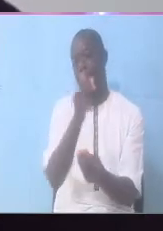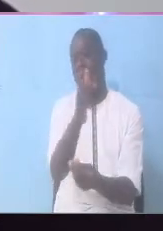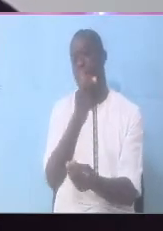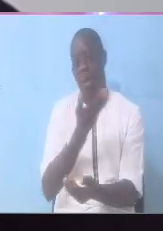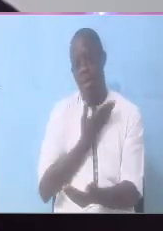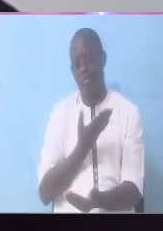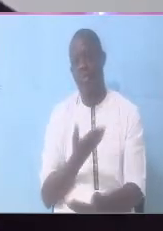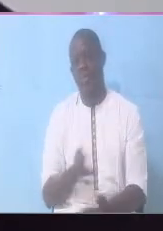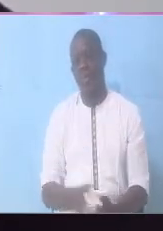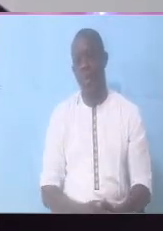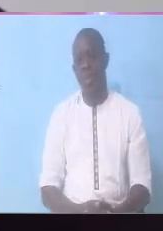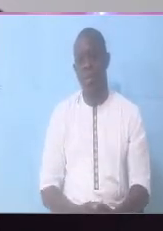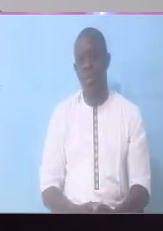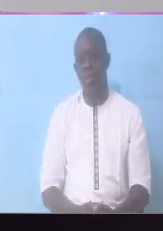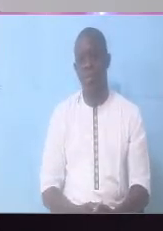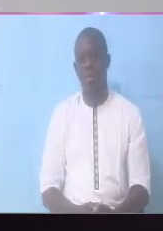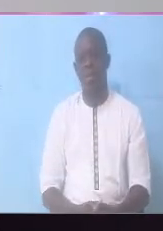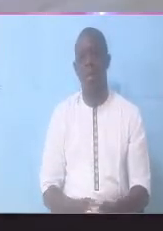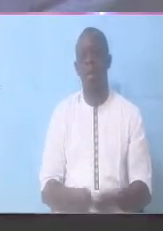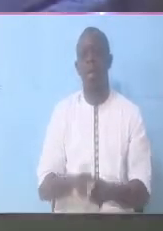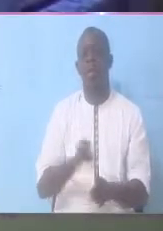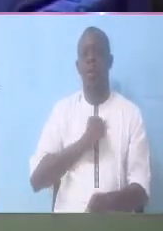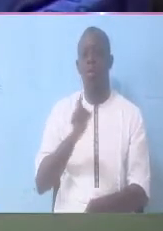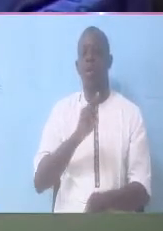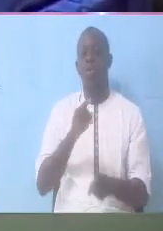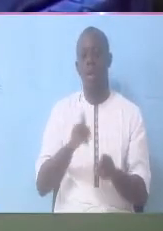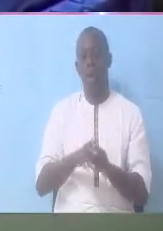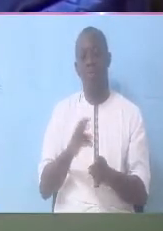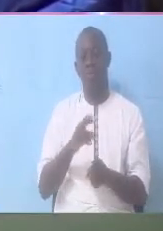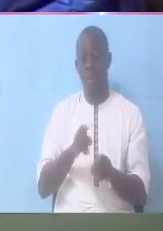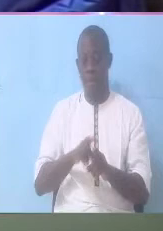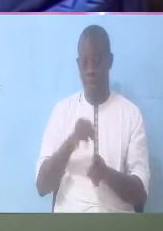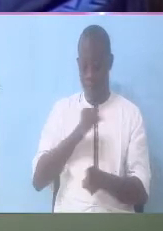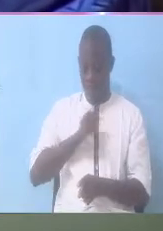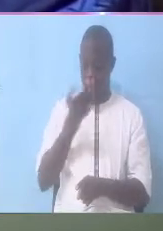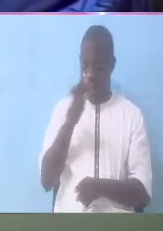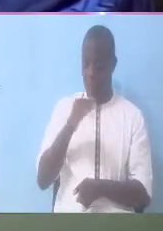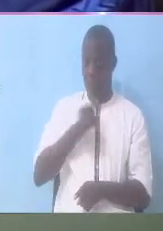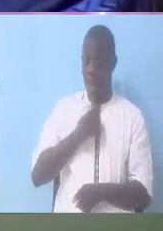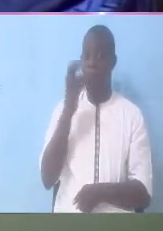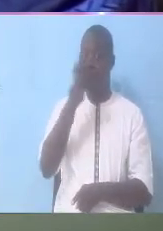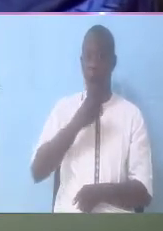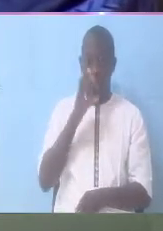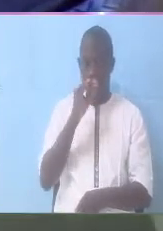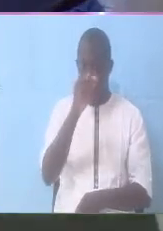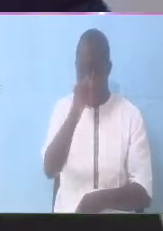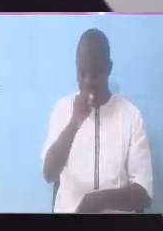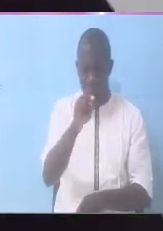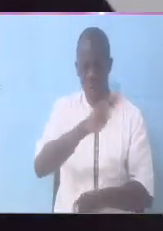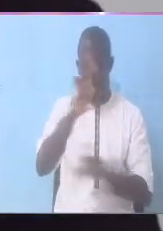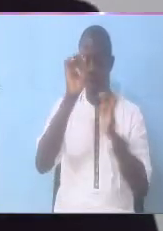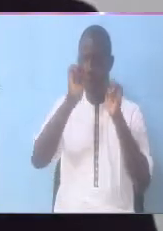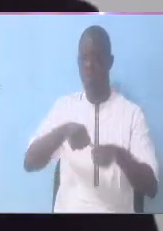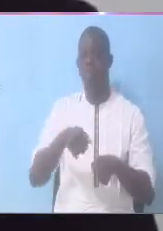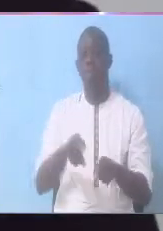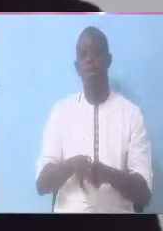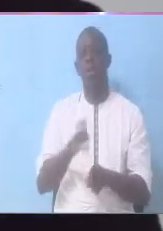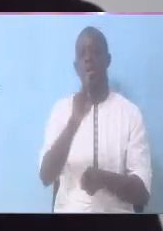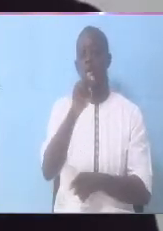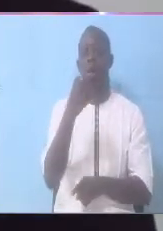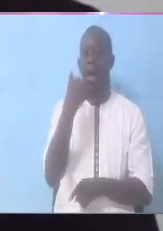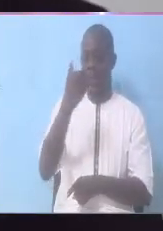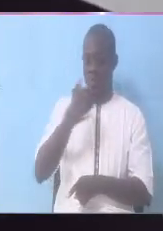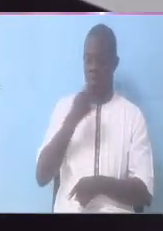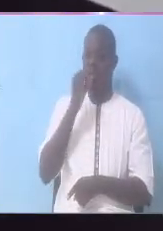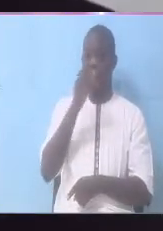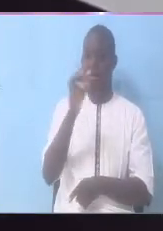come out of my mouth? No, I can't. I'm sorry. Is that a reasonable conclusion? No, you're asking me to say what I see and what I